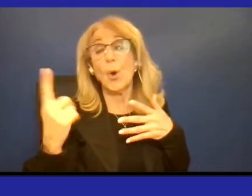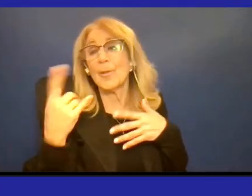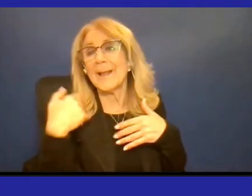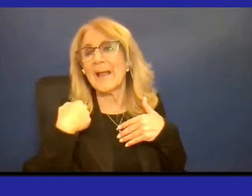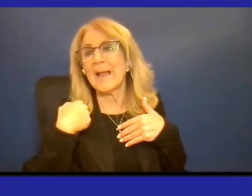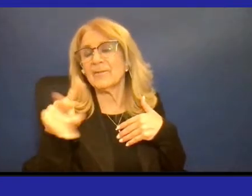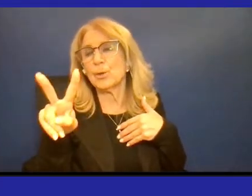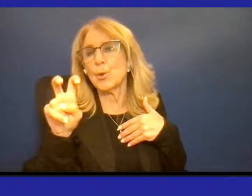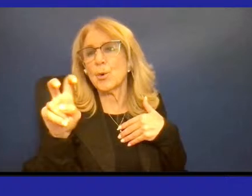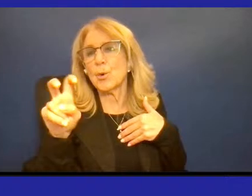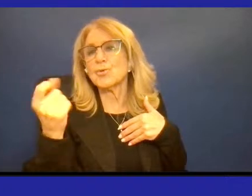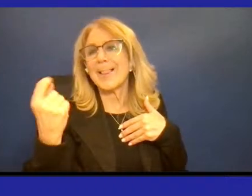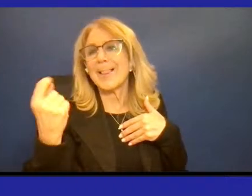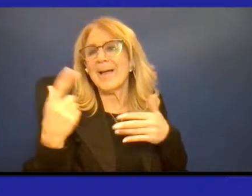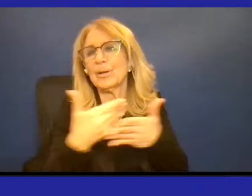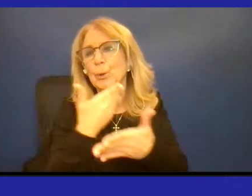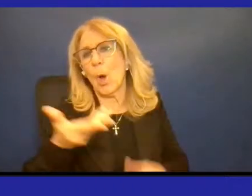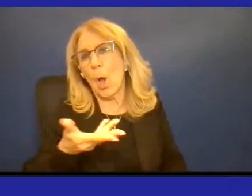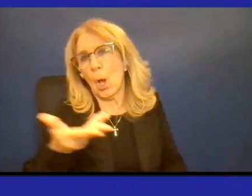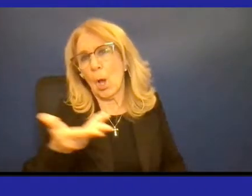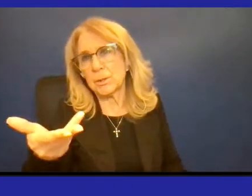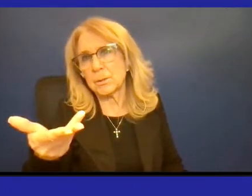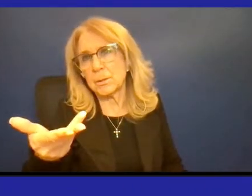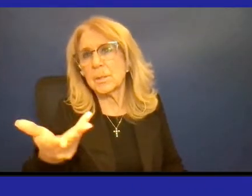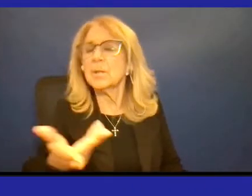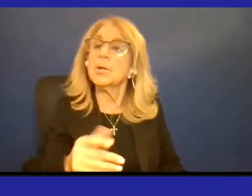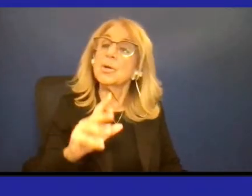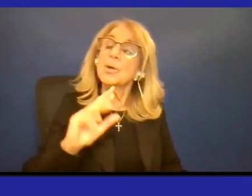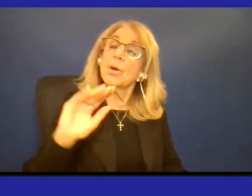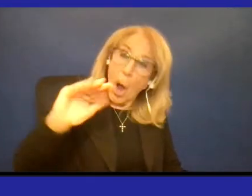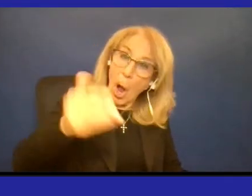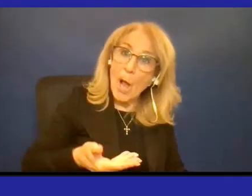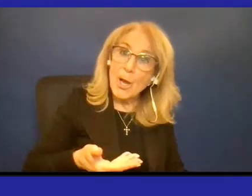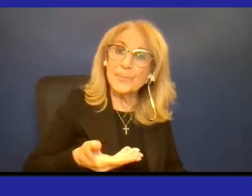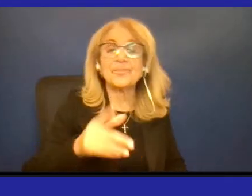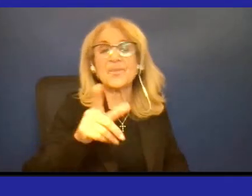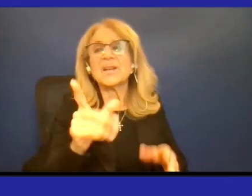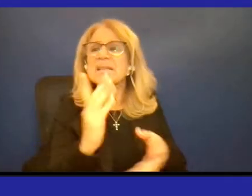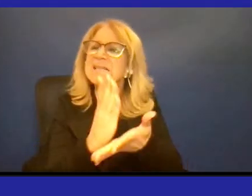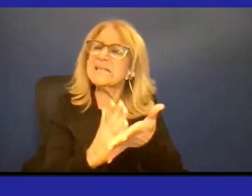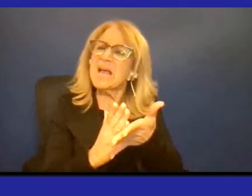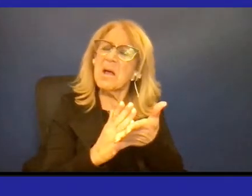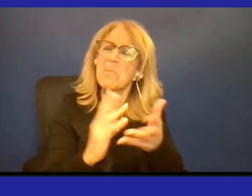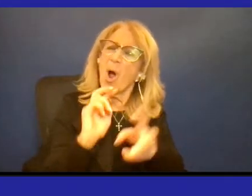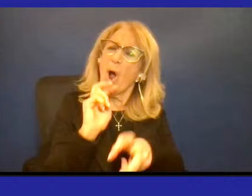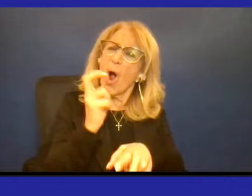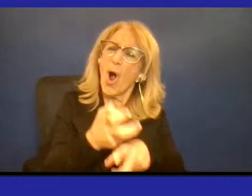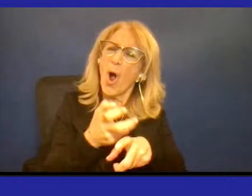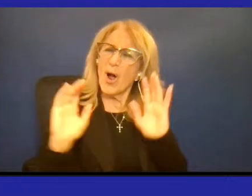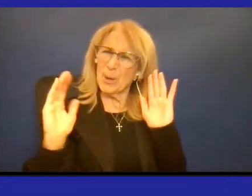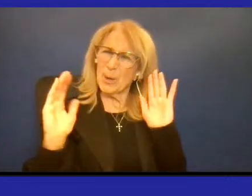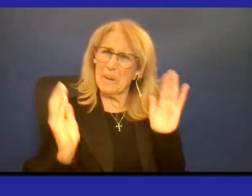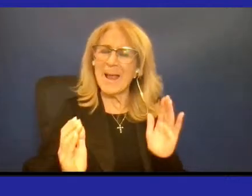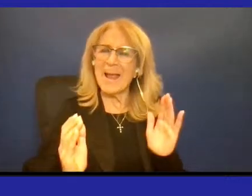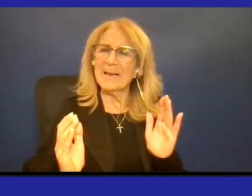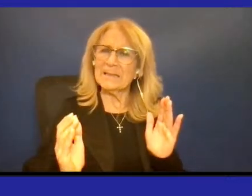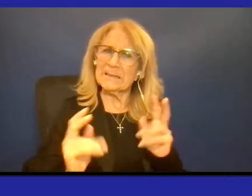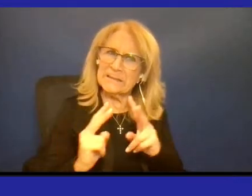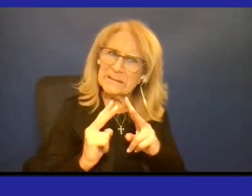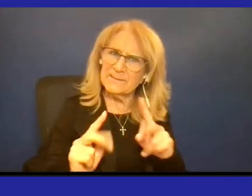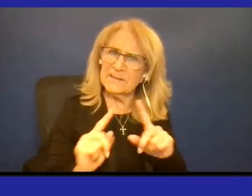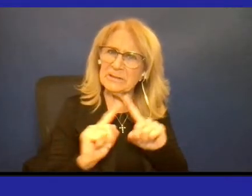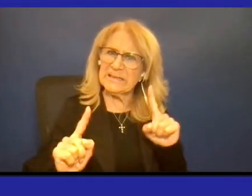211. And so some of these are harder to compare, right, because the end is so different quarter to